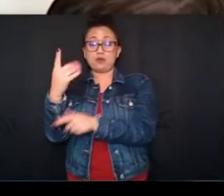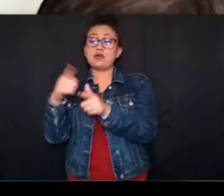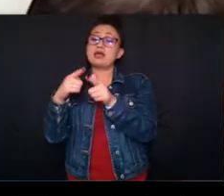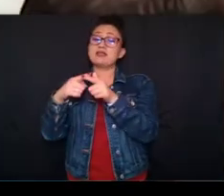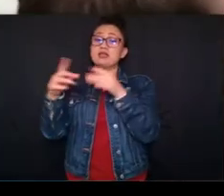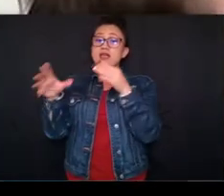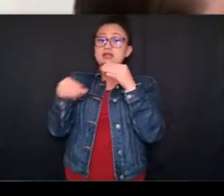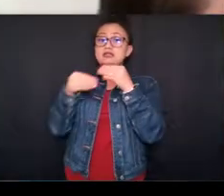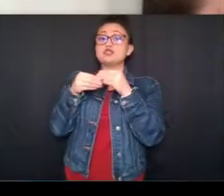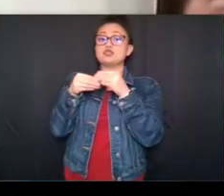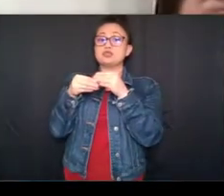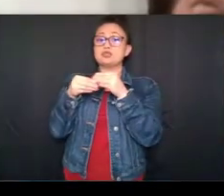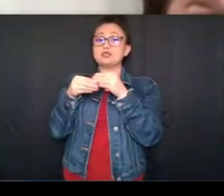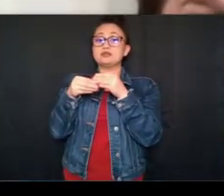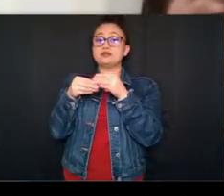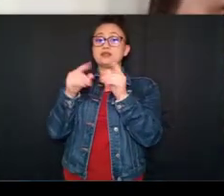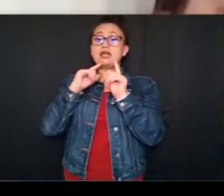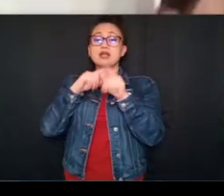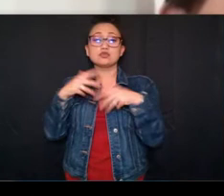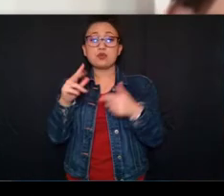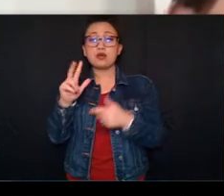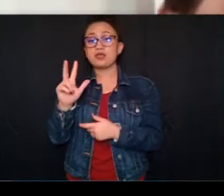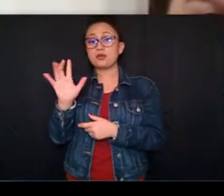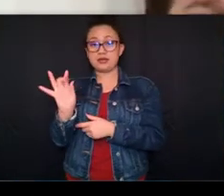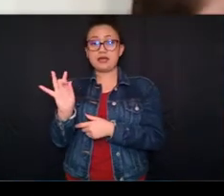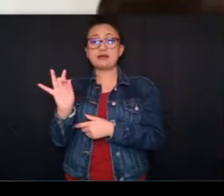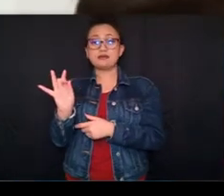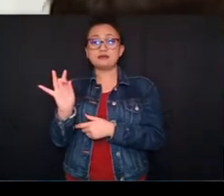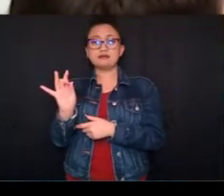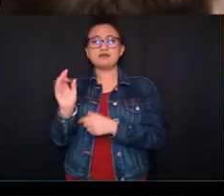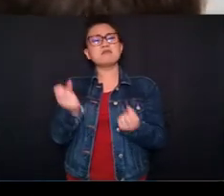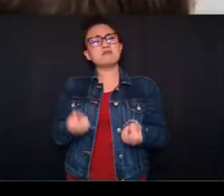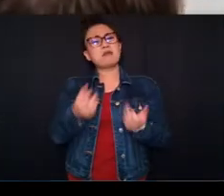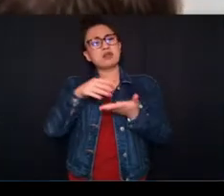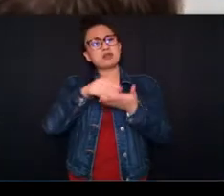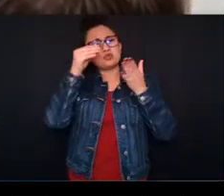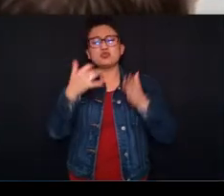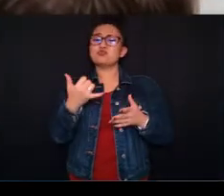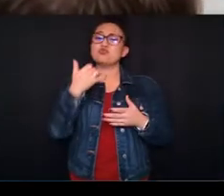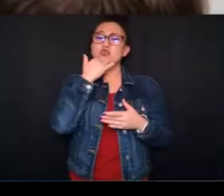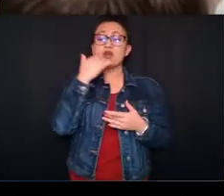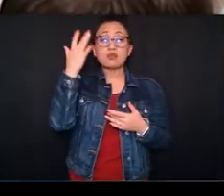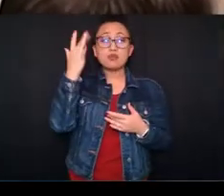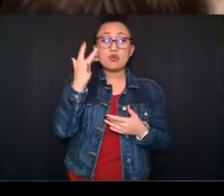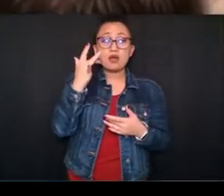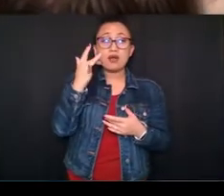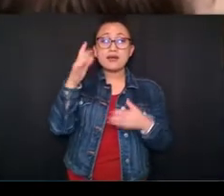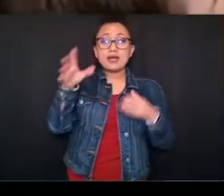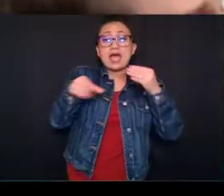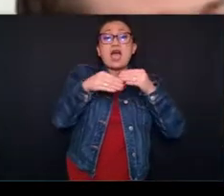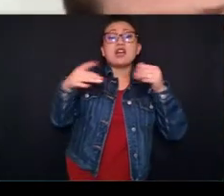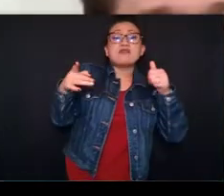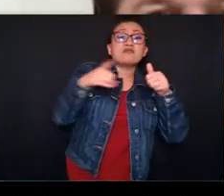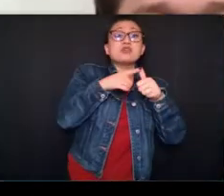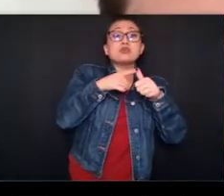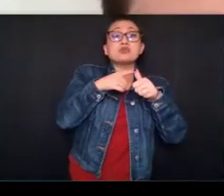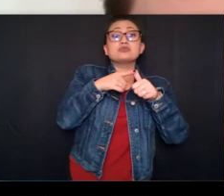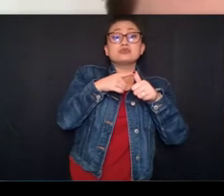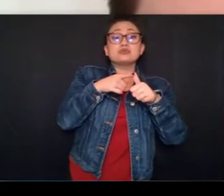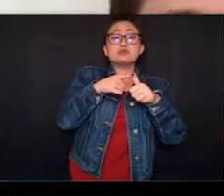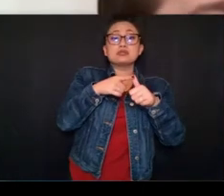an answer of 38. A lot of students will get the wrong answer because they'll do this addition first. 10 plus 7 is